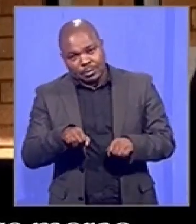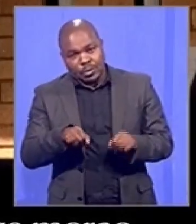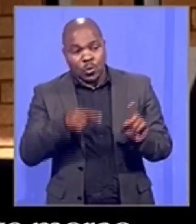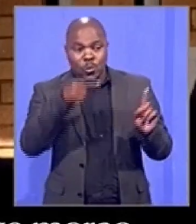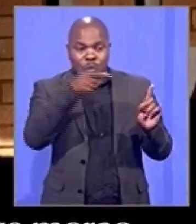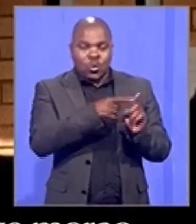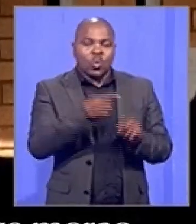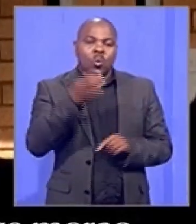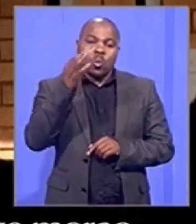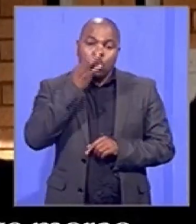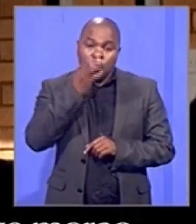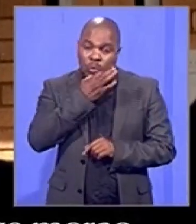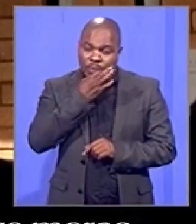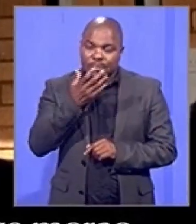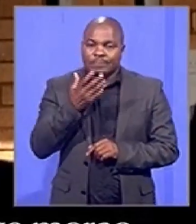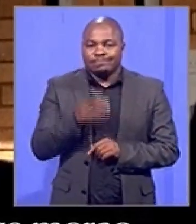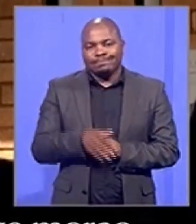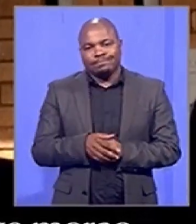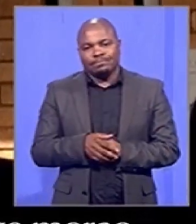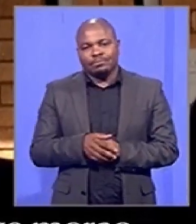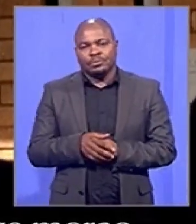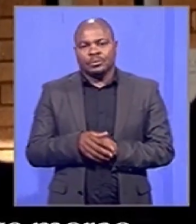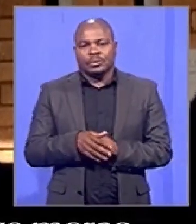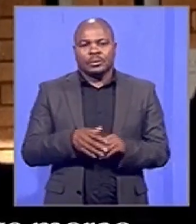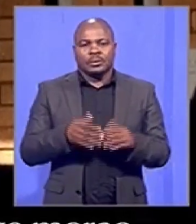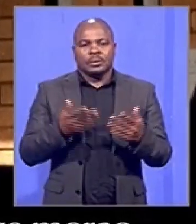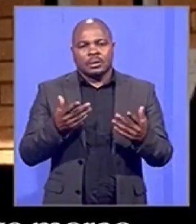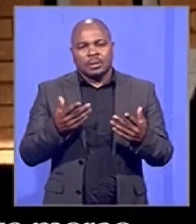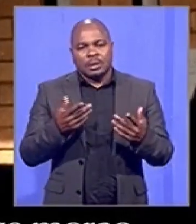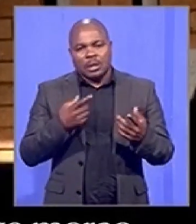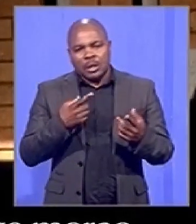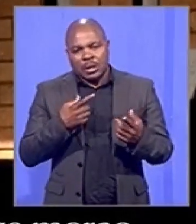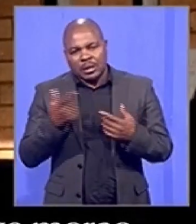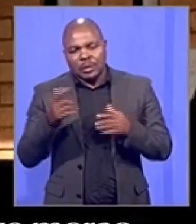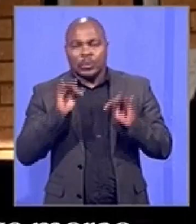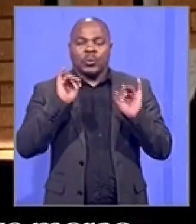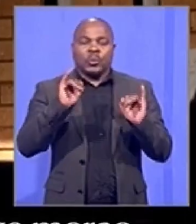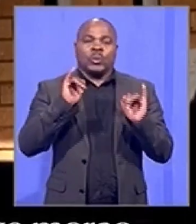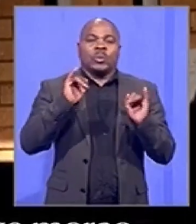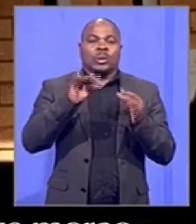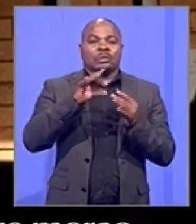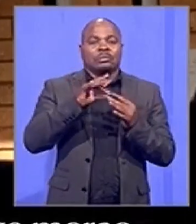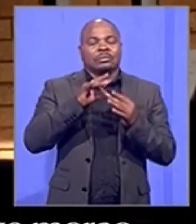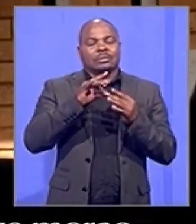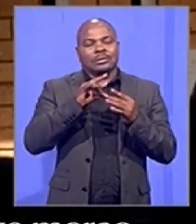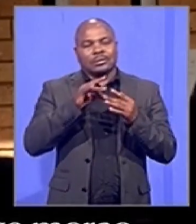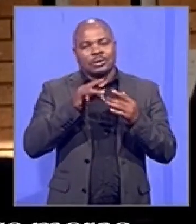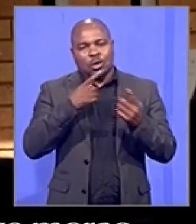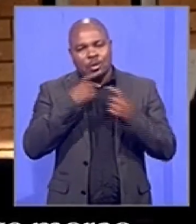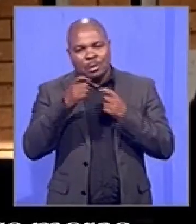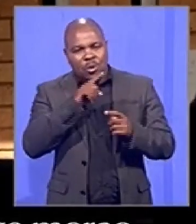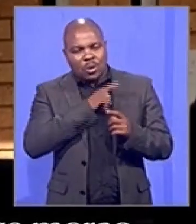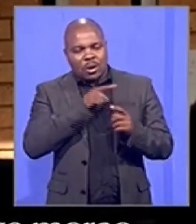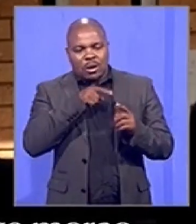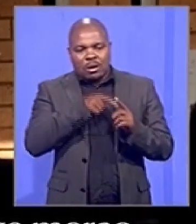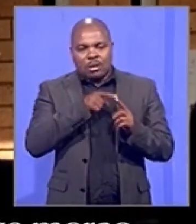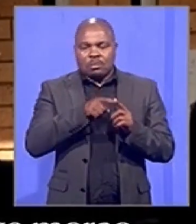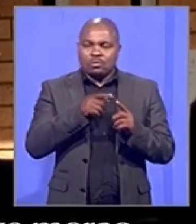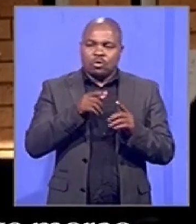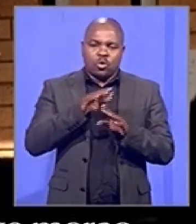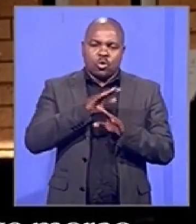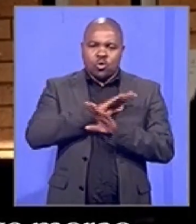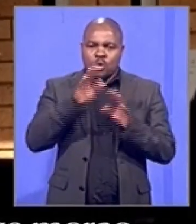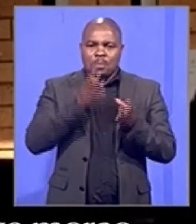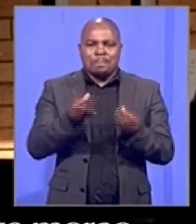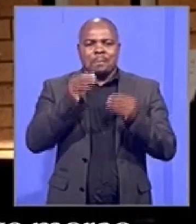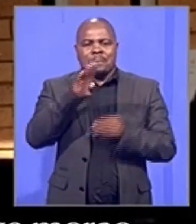she indicated that there were compelling and exceptional circumstances as to why she should not be granted bail. But